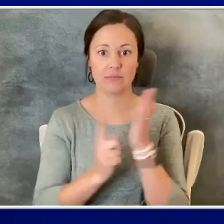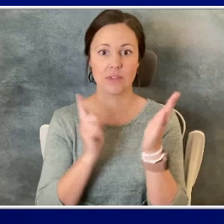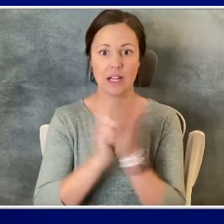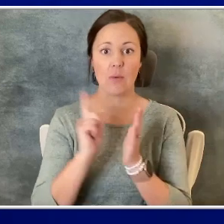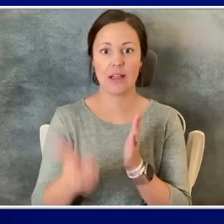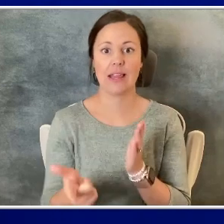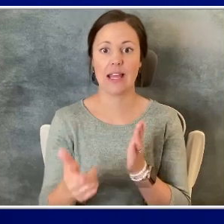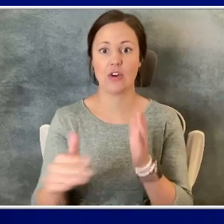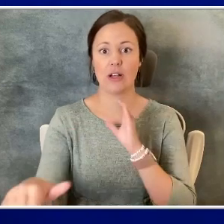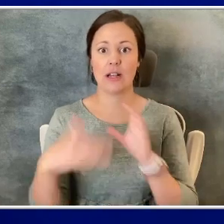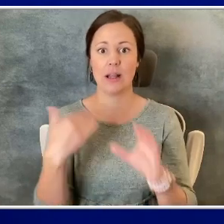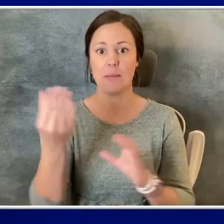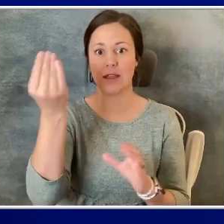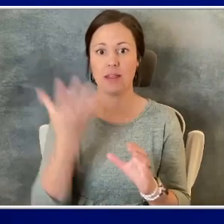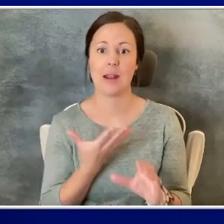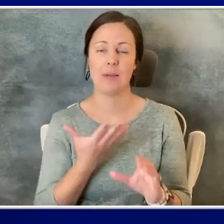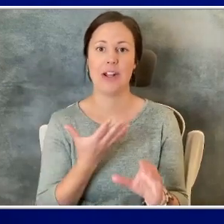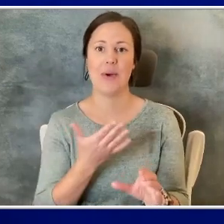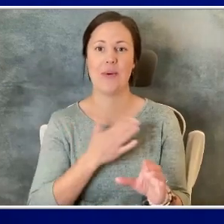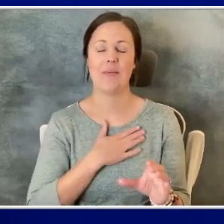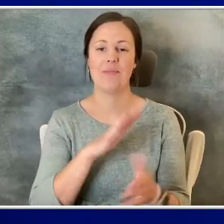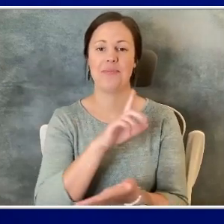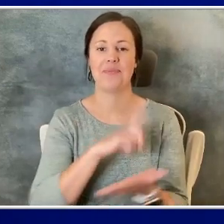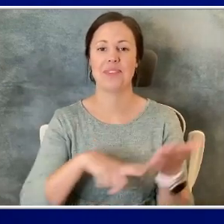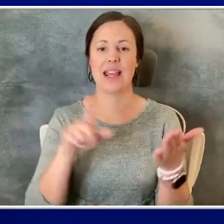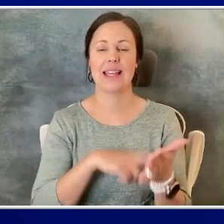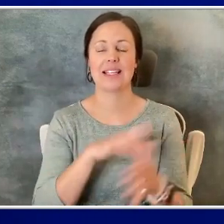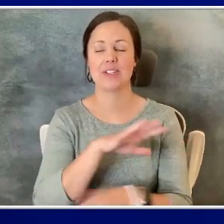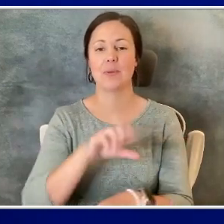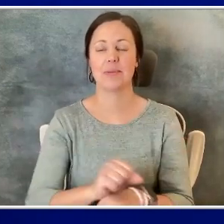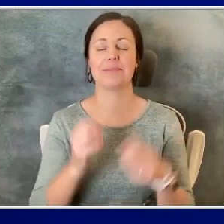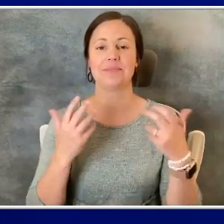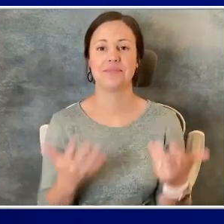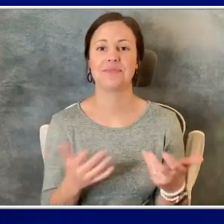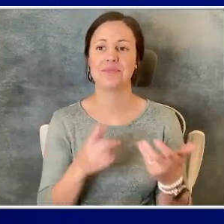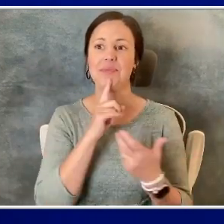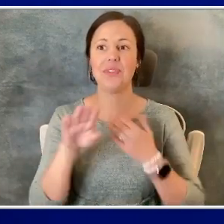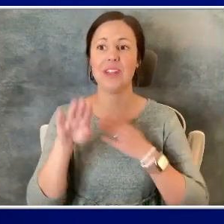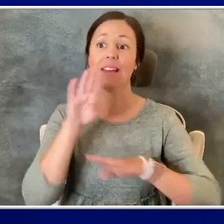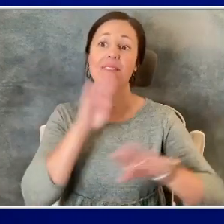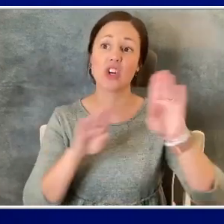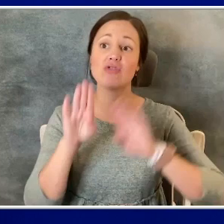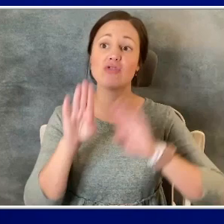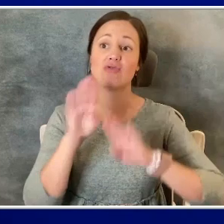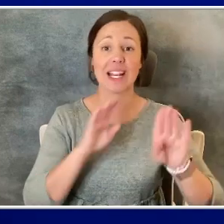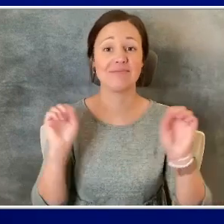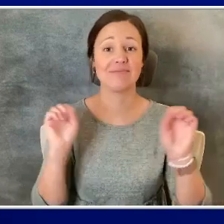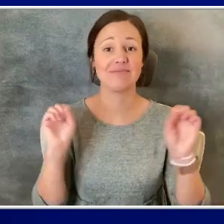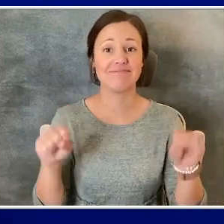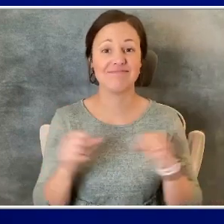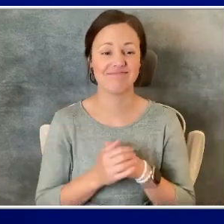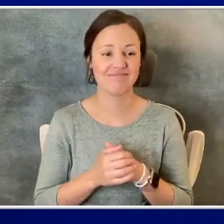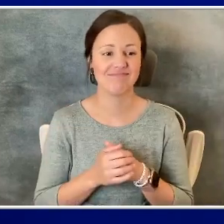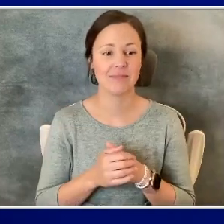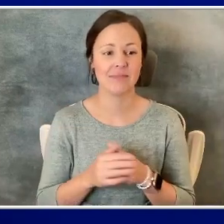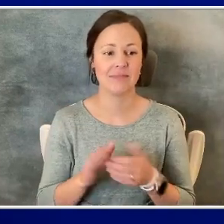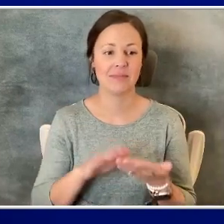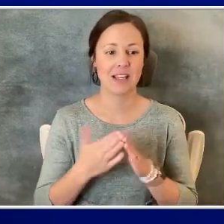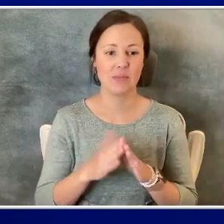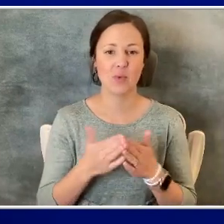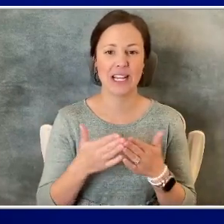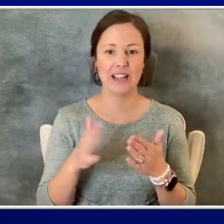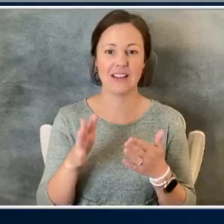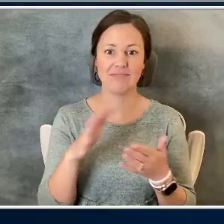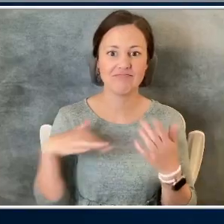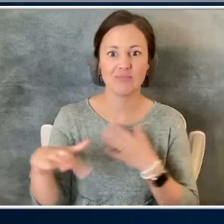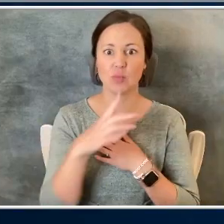my canceled service. But that is very frustrating. I think out in the community overall, there is a lack of the supply of the